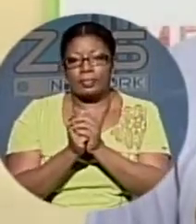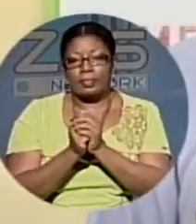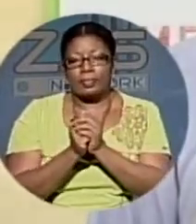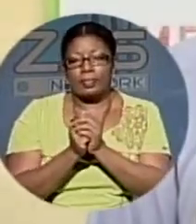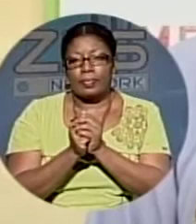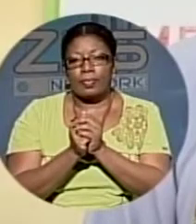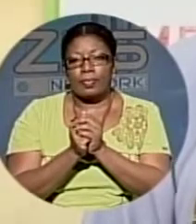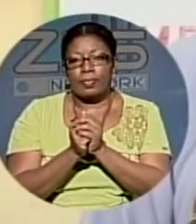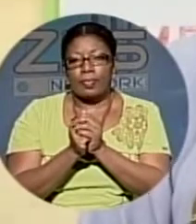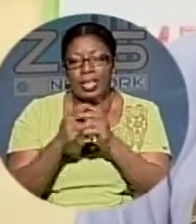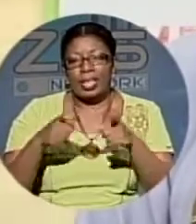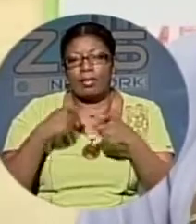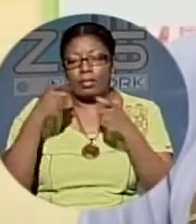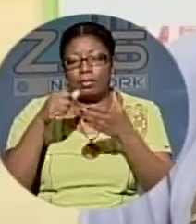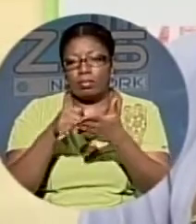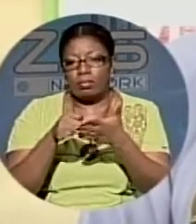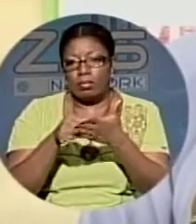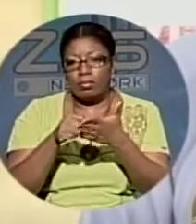served notices that